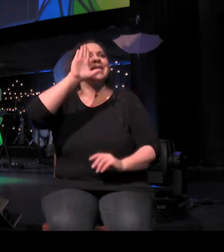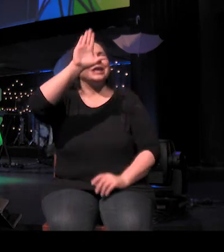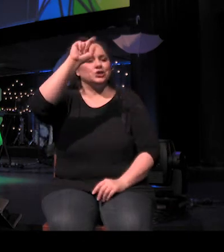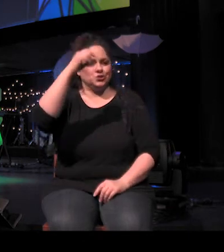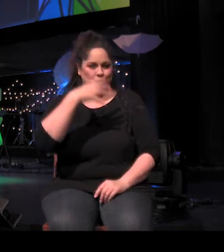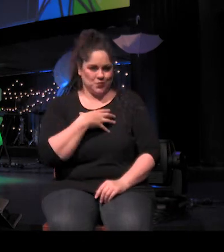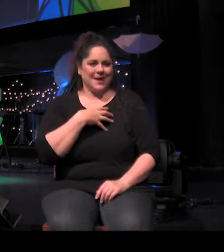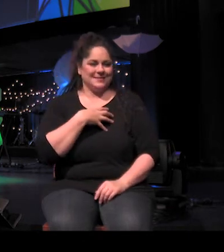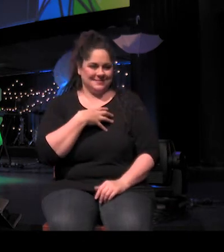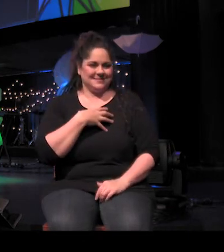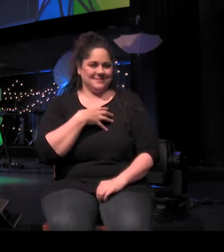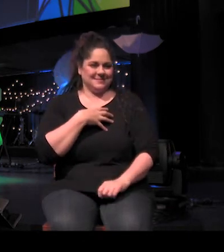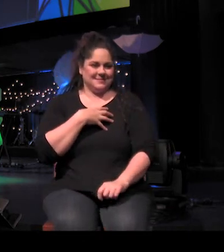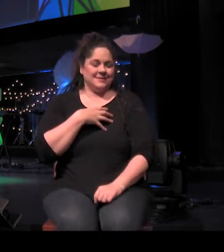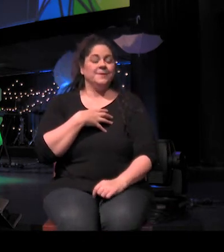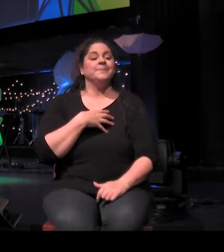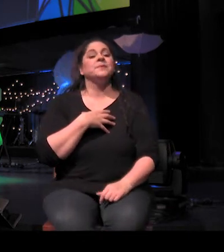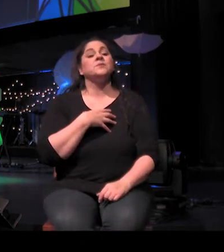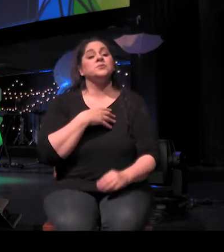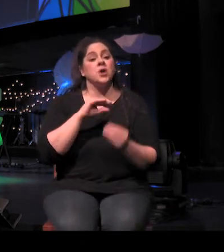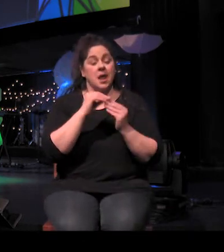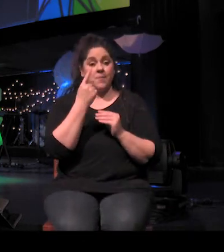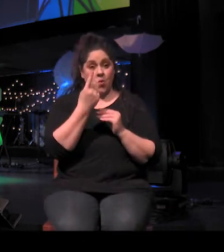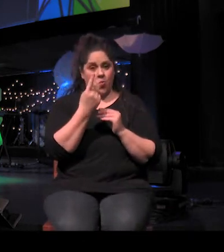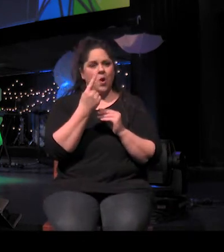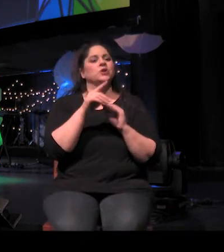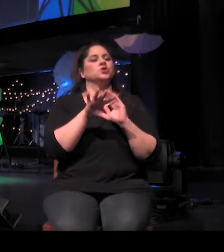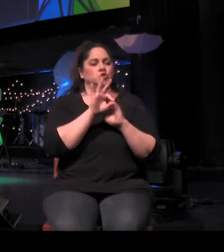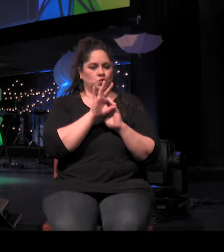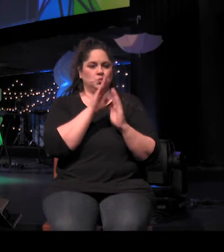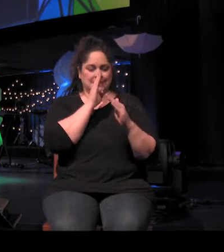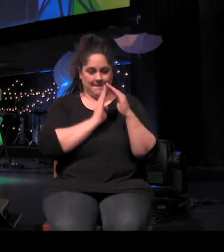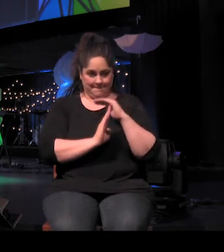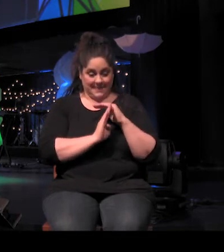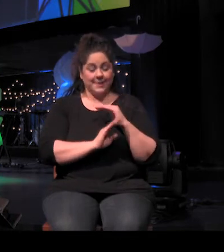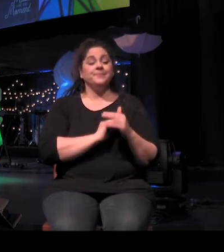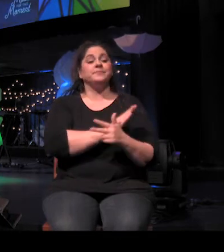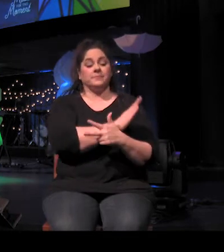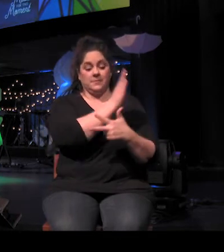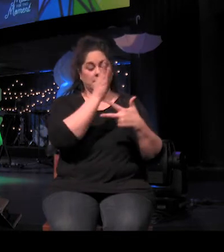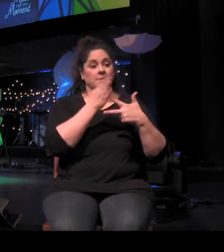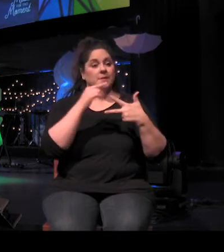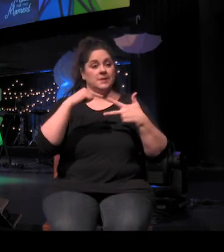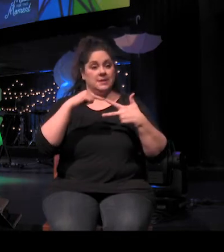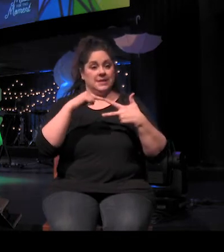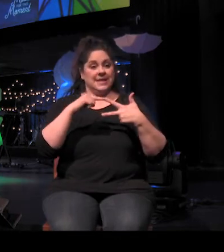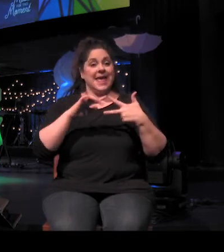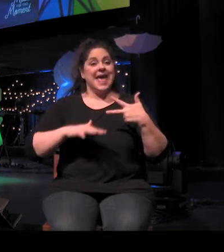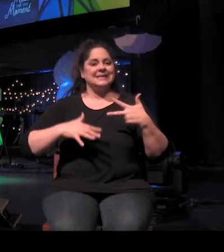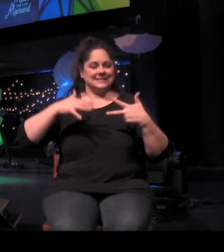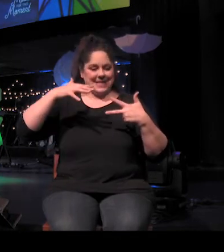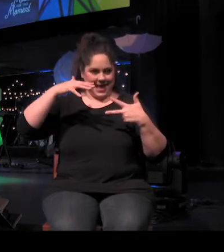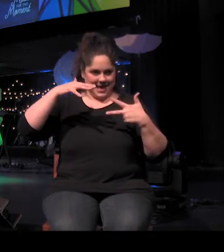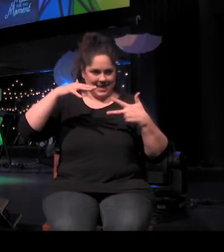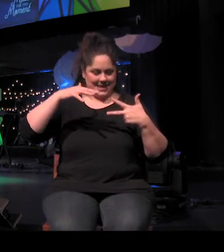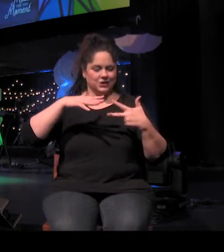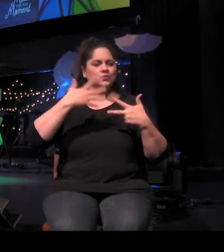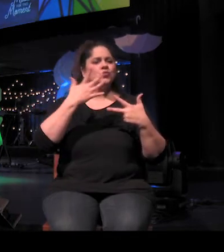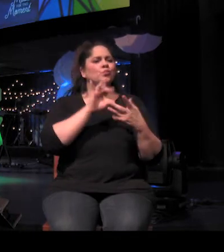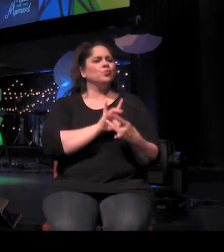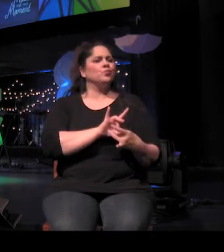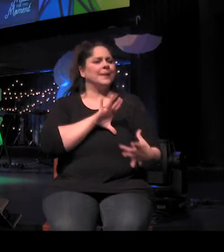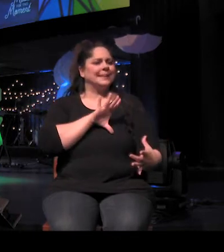Number one is choosing humility. Second thing Peter addresses is anxiety, and he would say, release